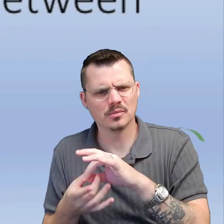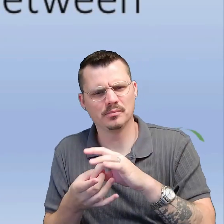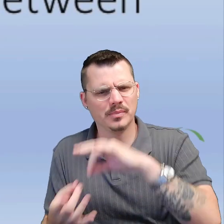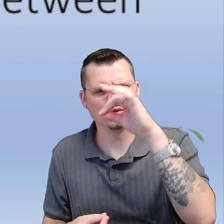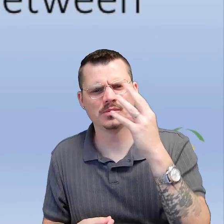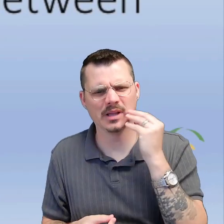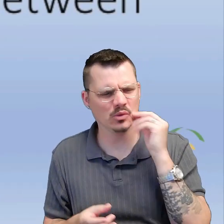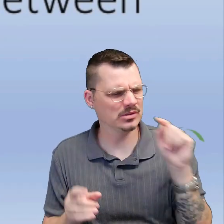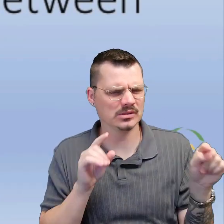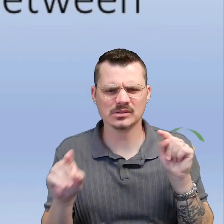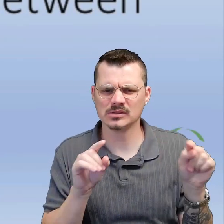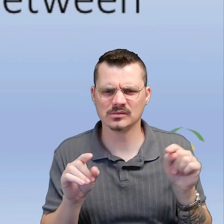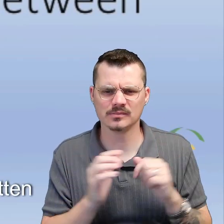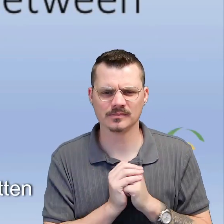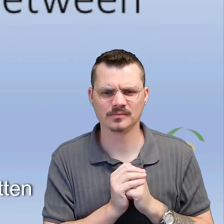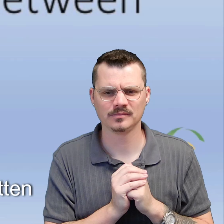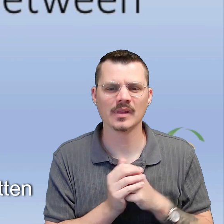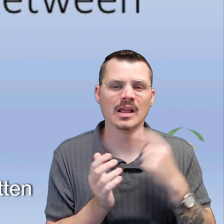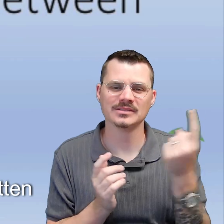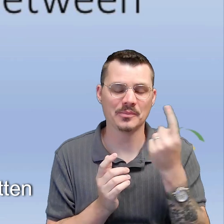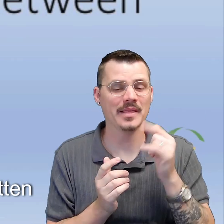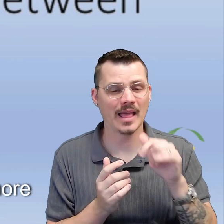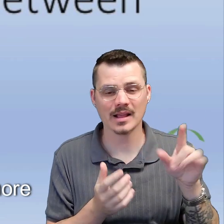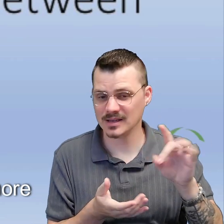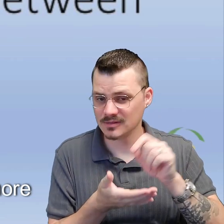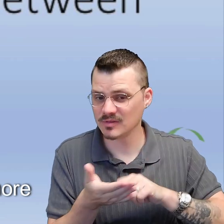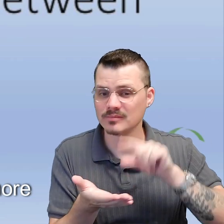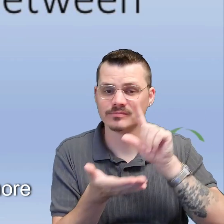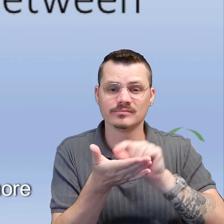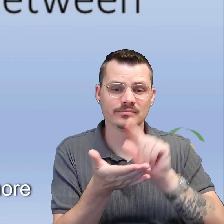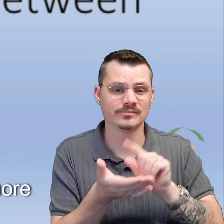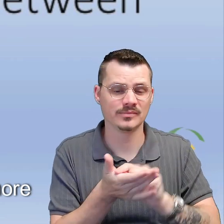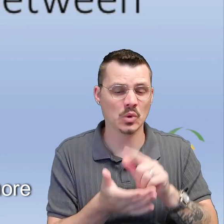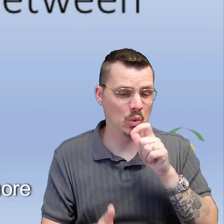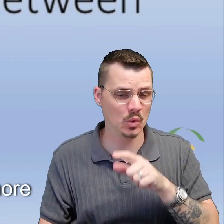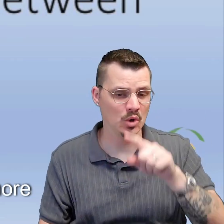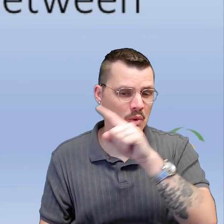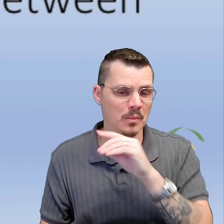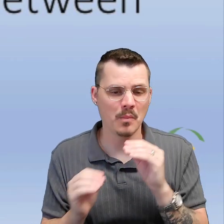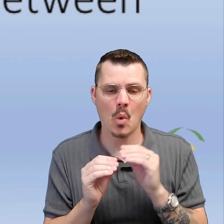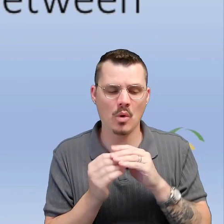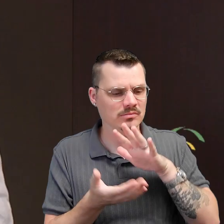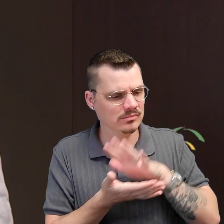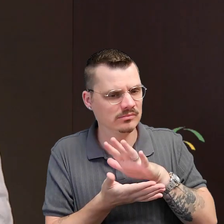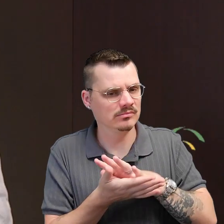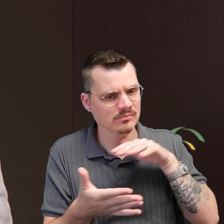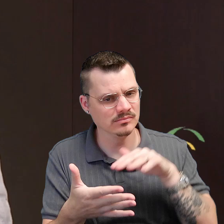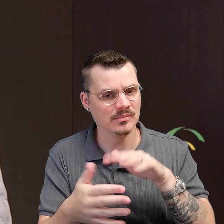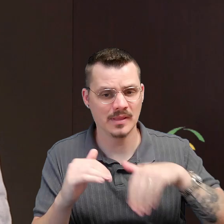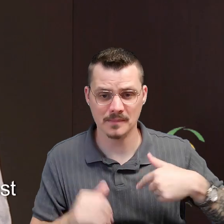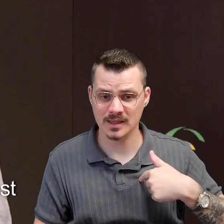spiritual experience? And this is something that's been written about by people that are way, way more scholarly than I